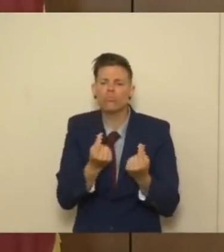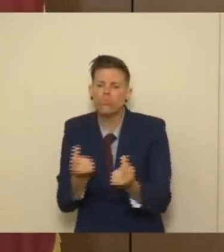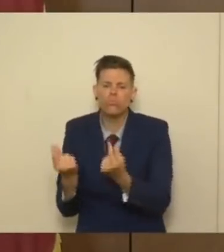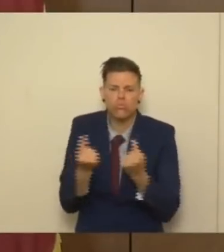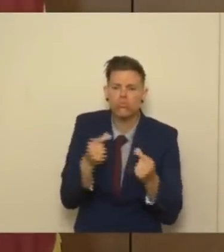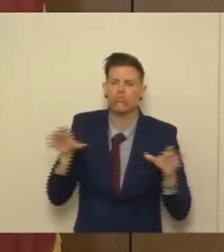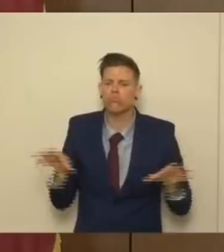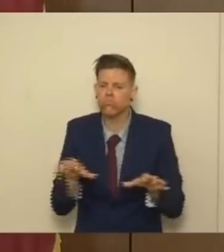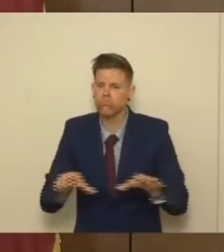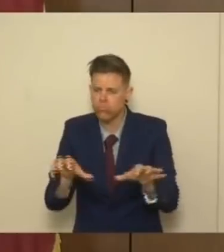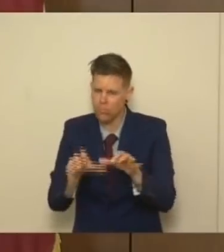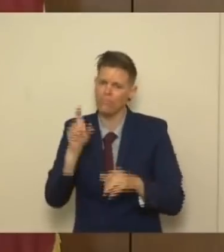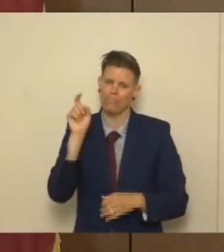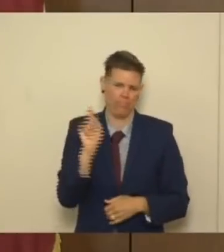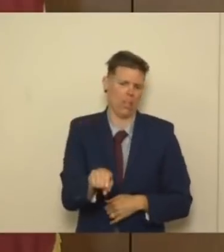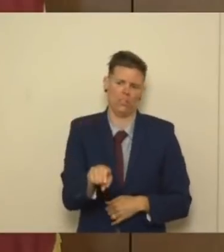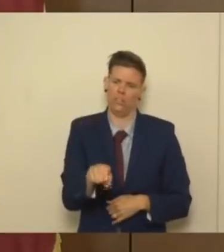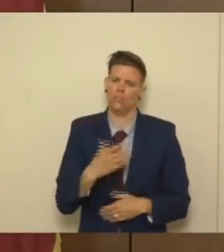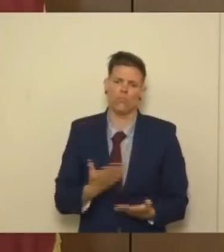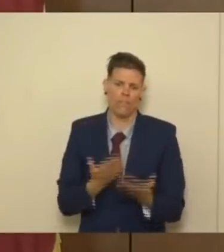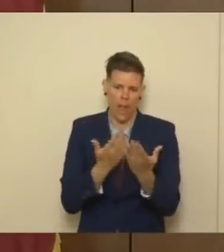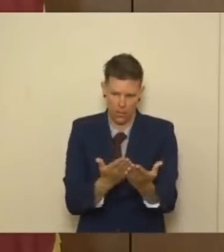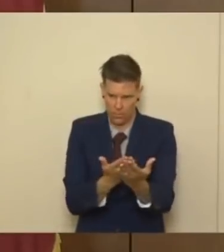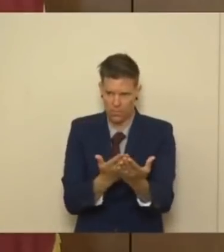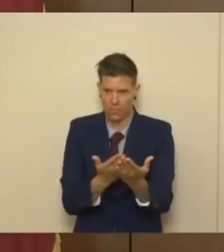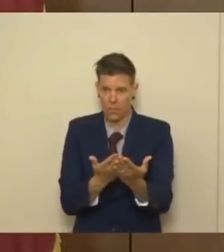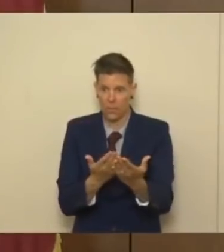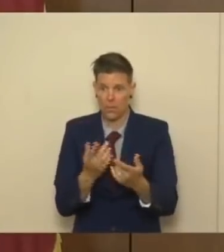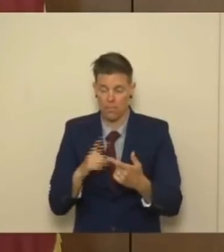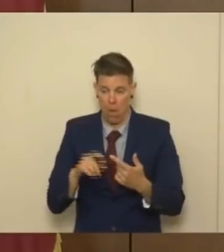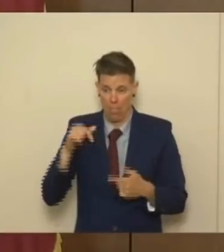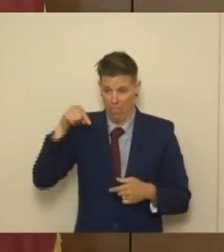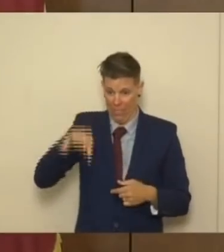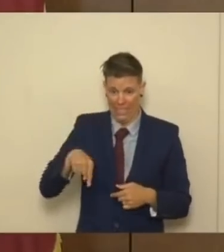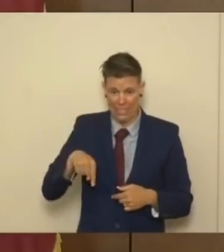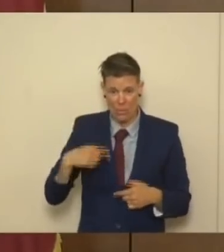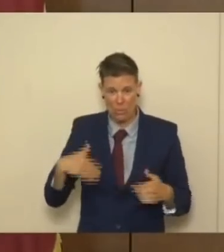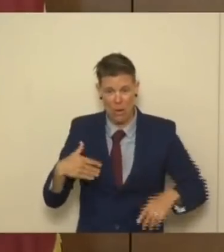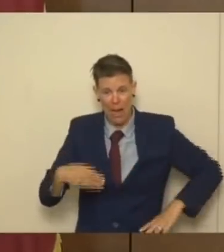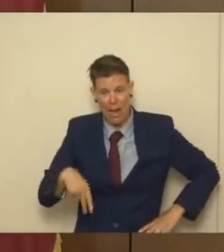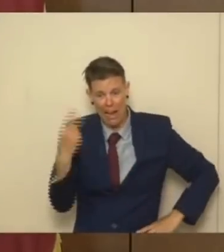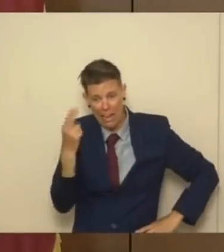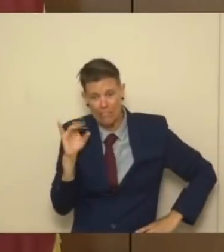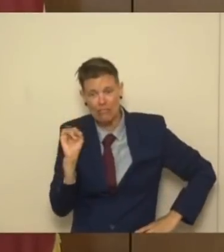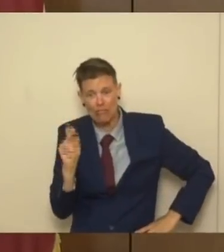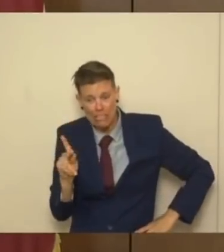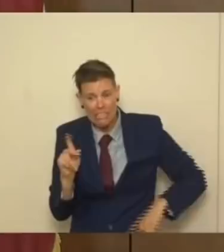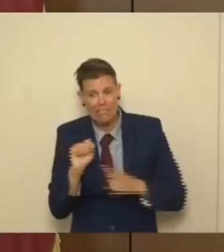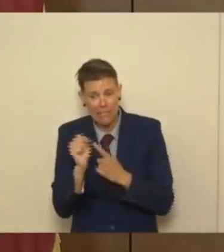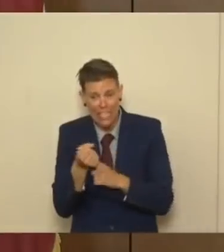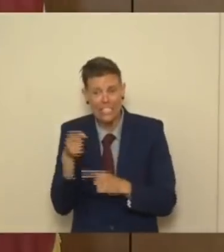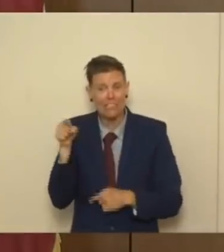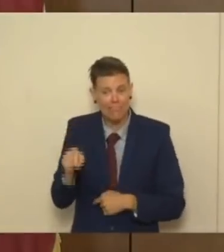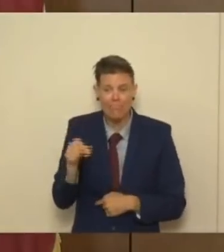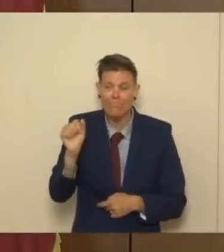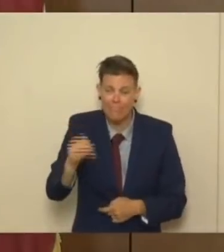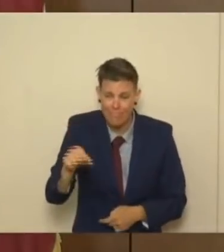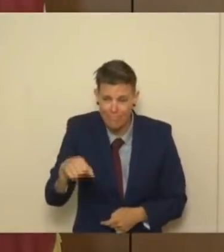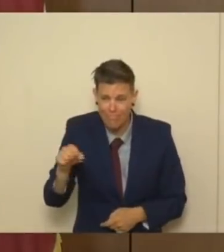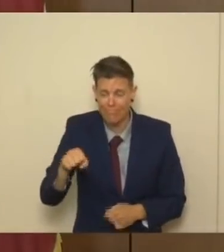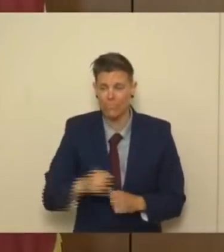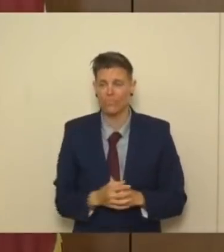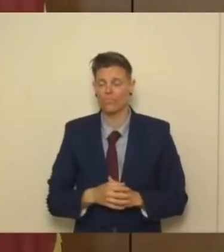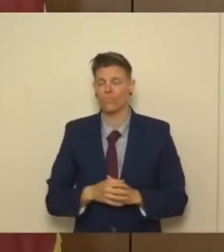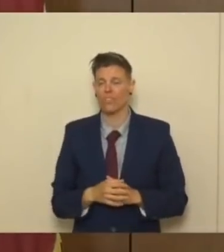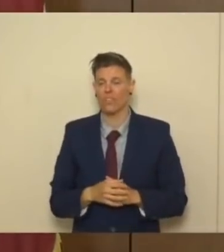situation for infection spread. If an inmate in the state side was punished for